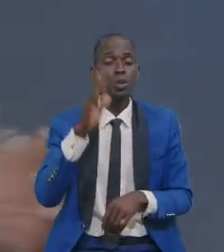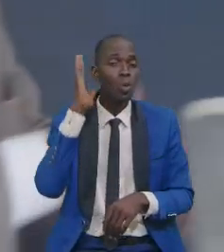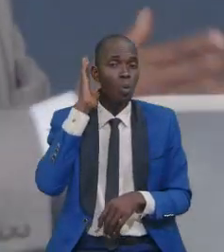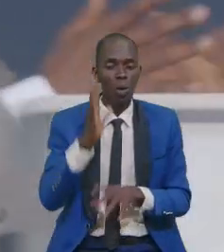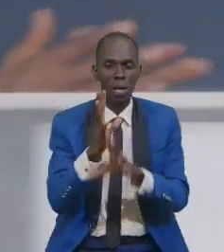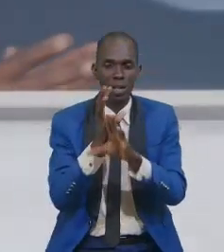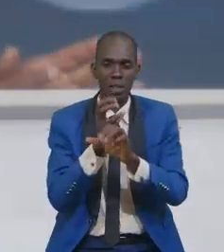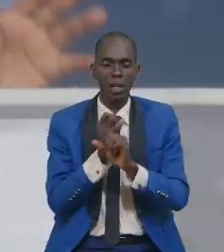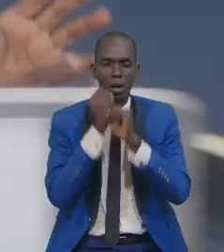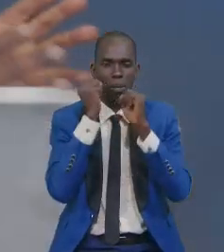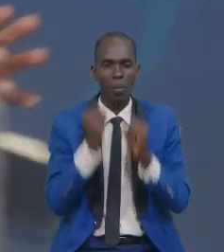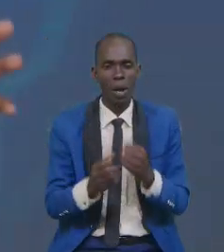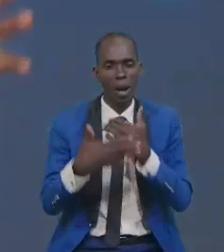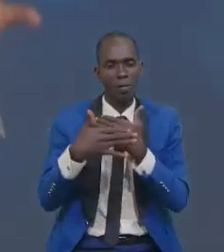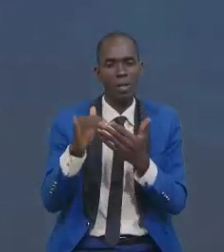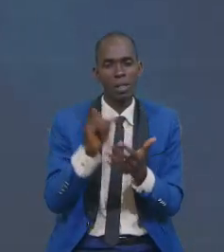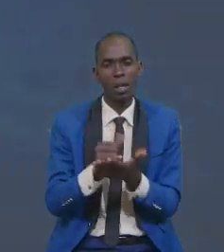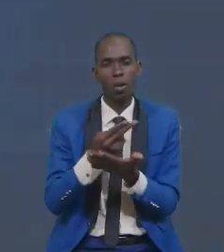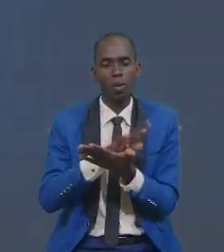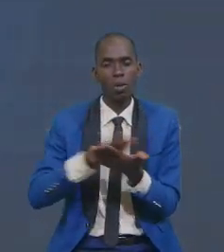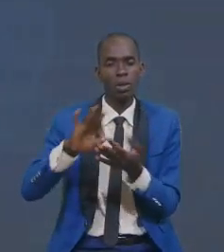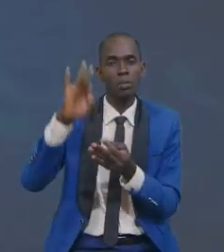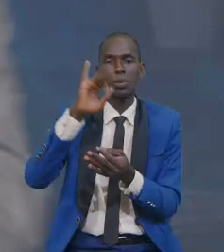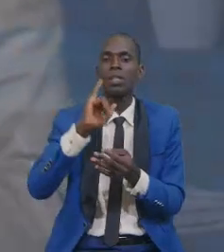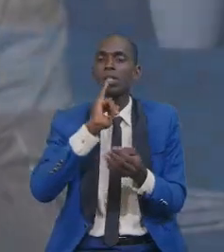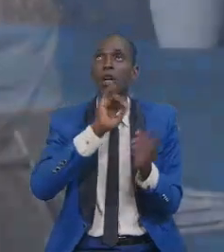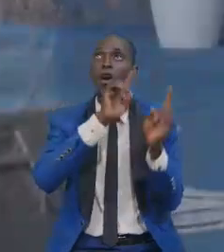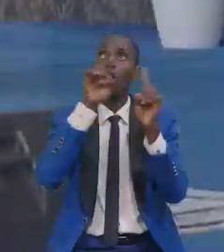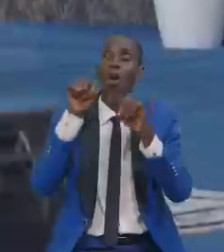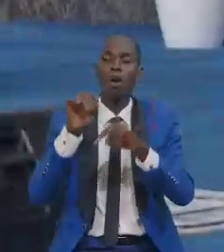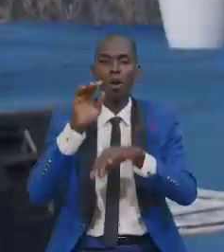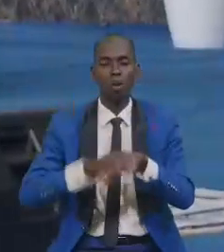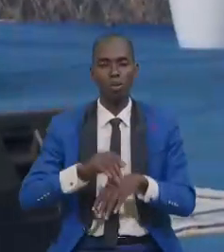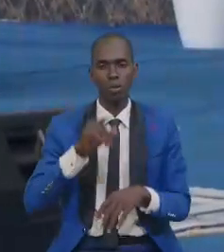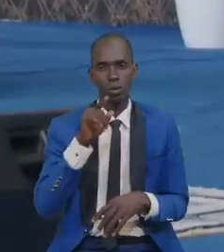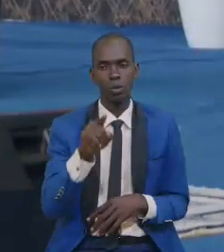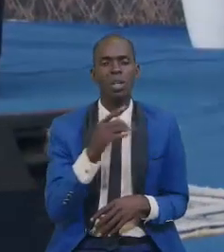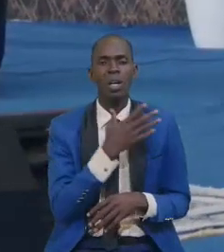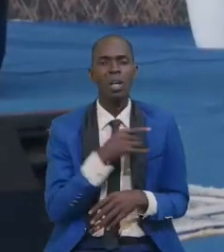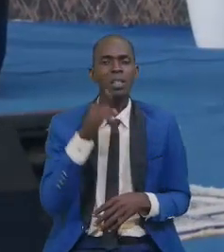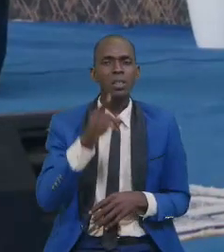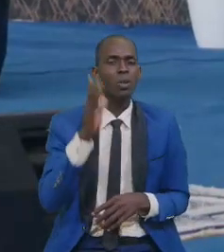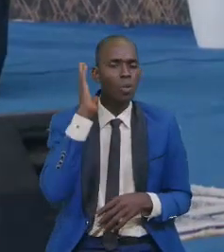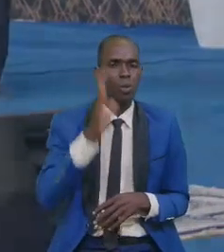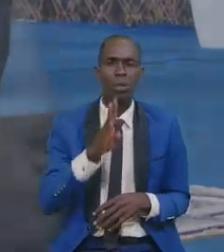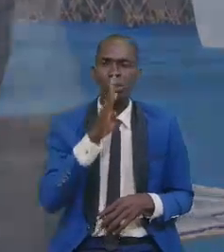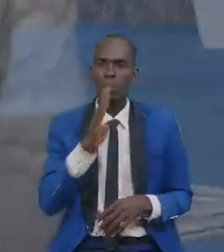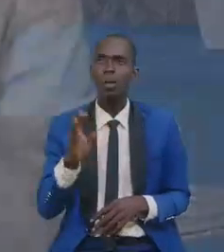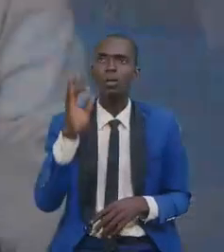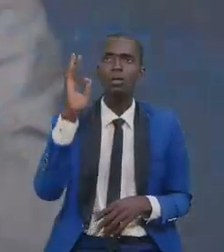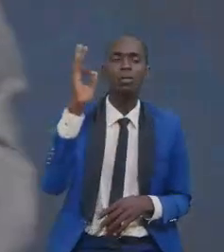power after that the Holy Ghost is come upon you. And ye shall be witnesses unto